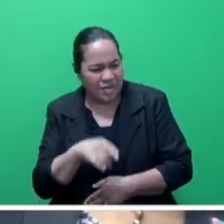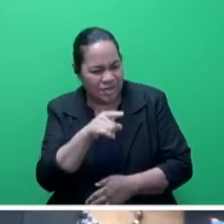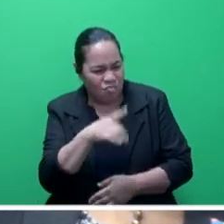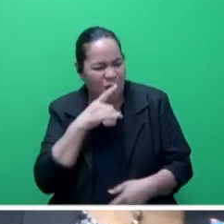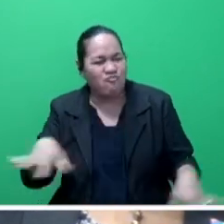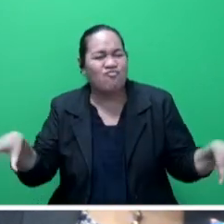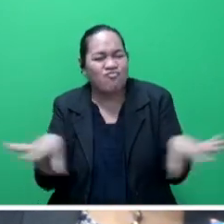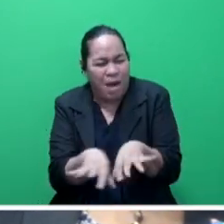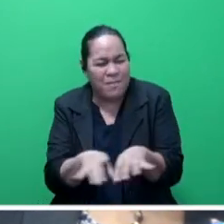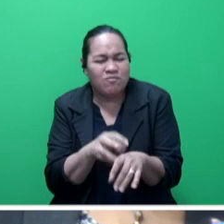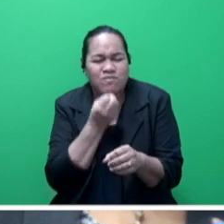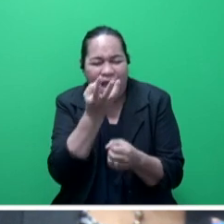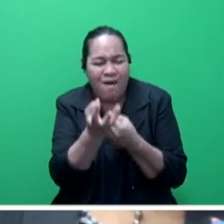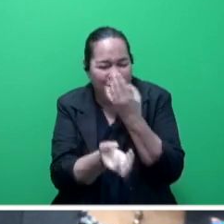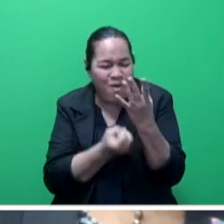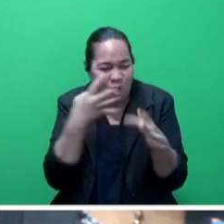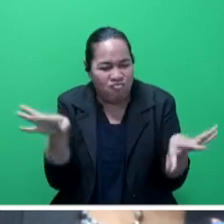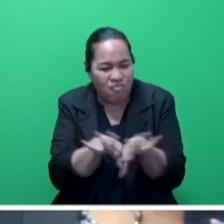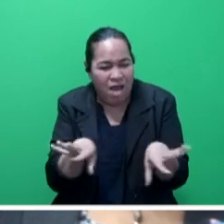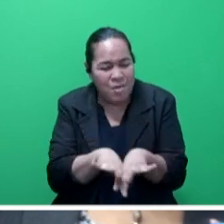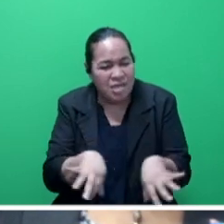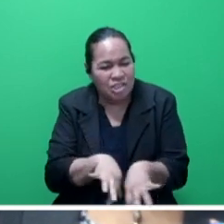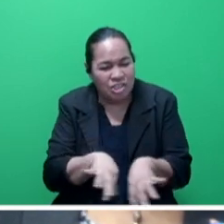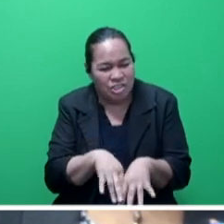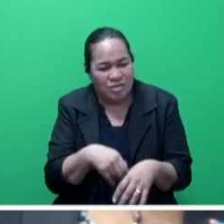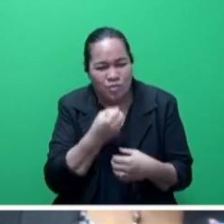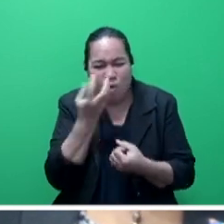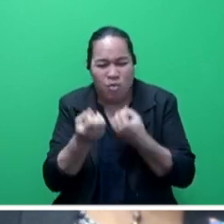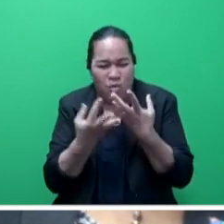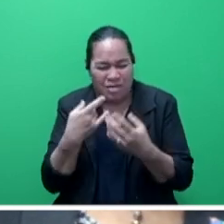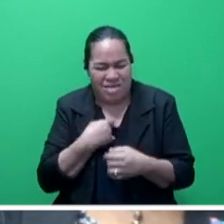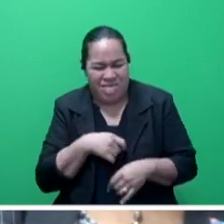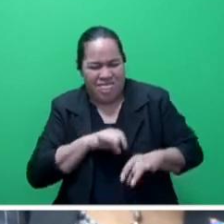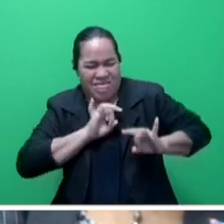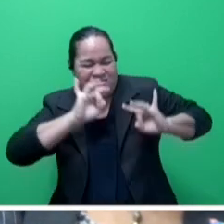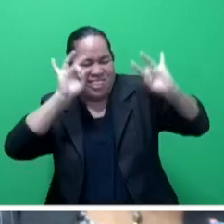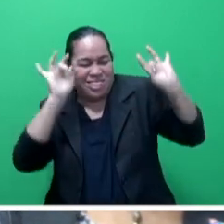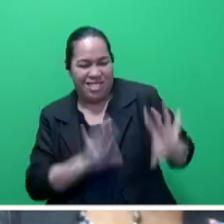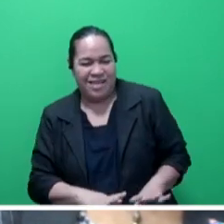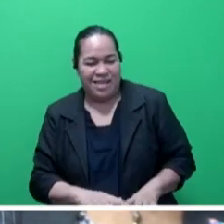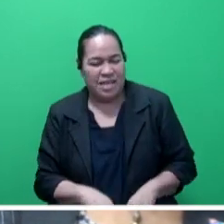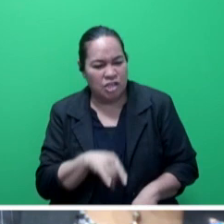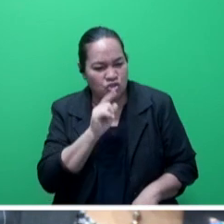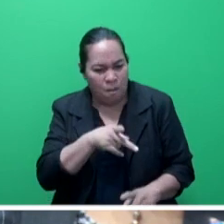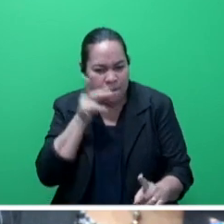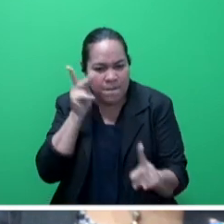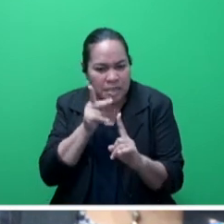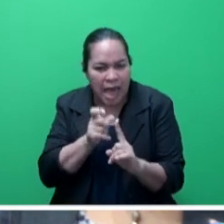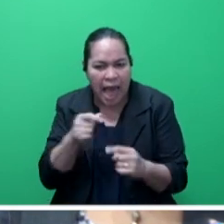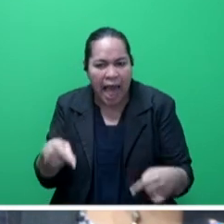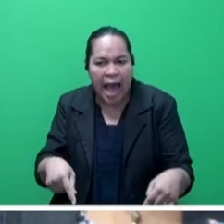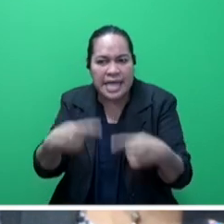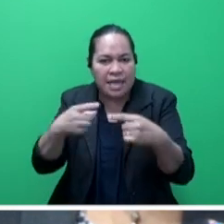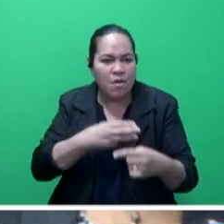rubbish, absolute rubbish that is coming from the other side of the House is quite appalling. A personalized attack on the